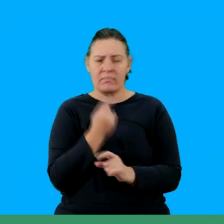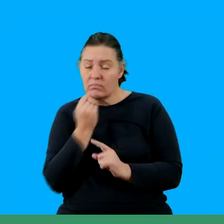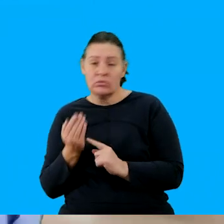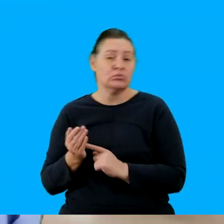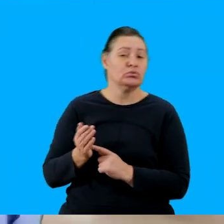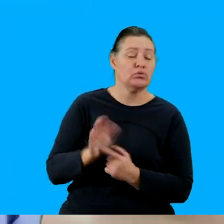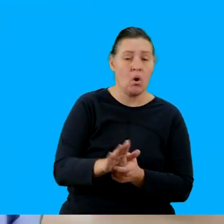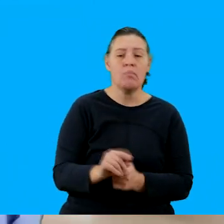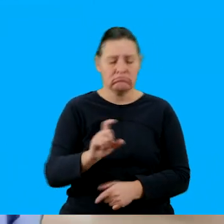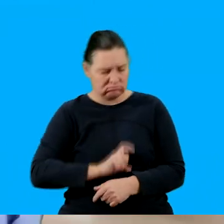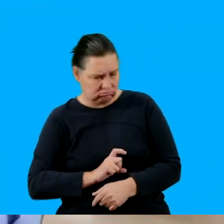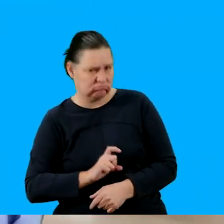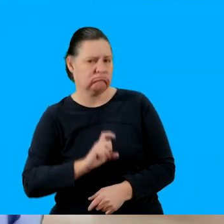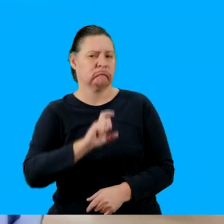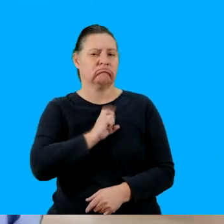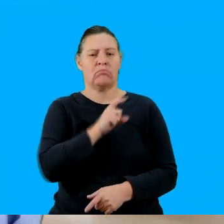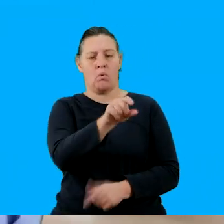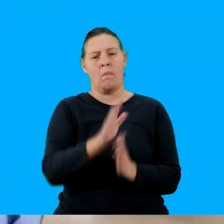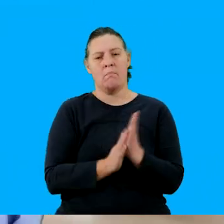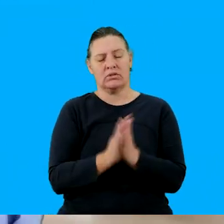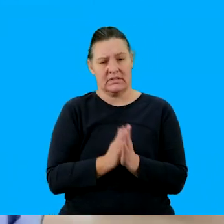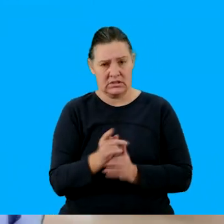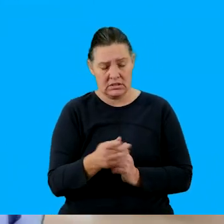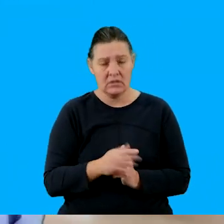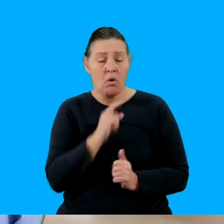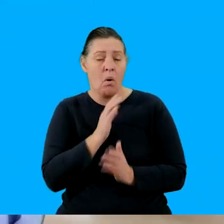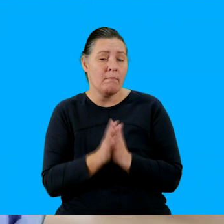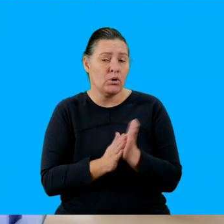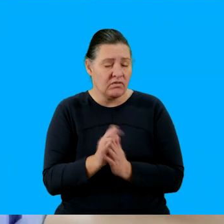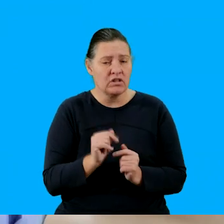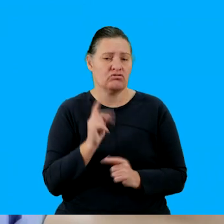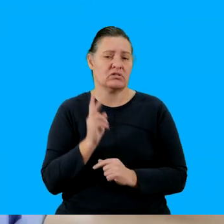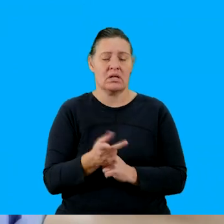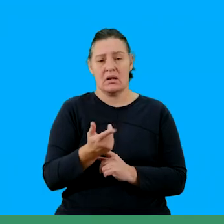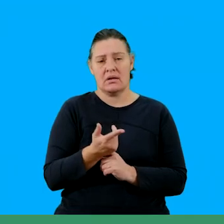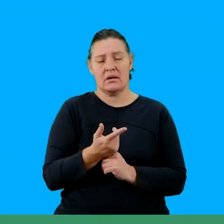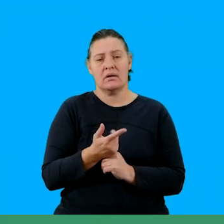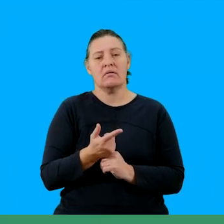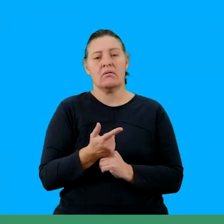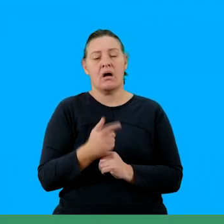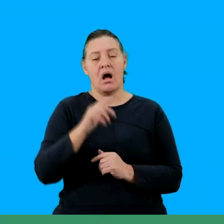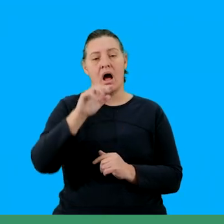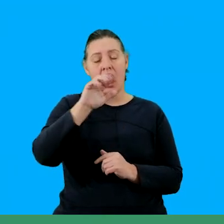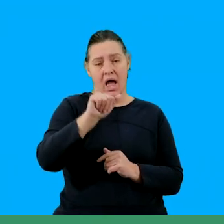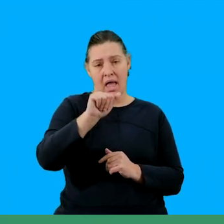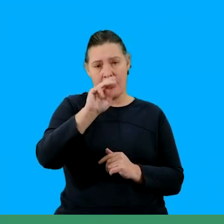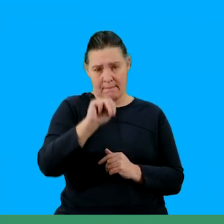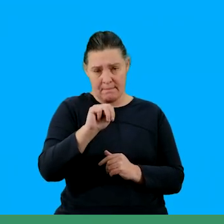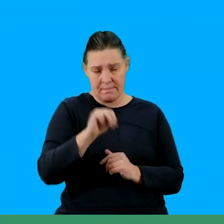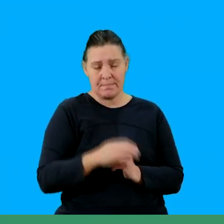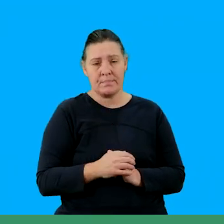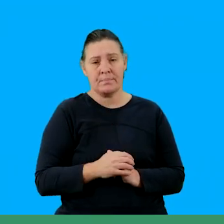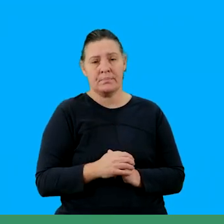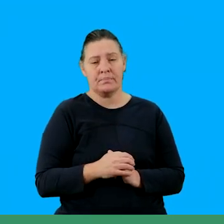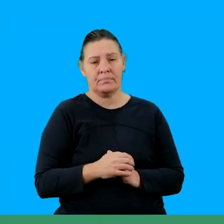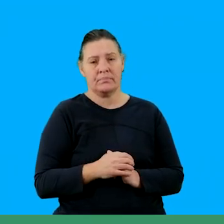you show that you are confident with your motivation. So your motivation would then be Alpha